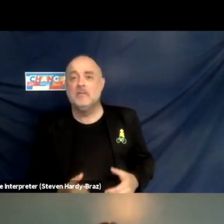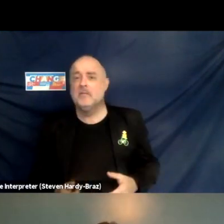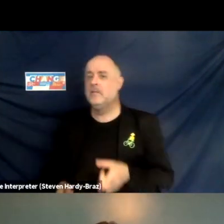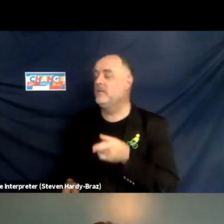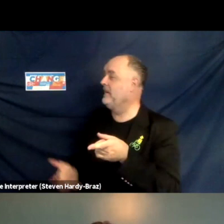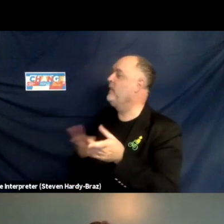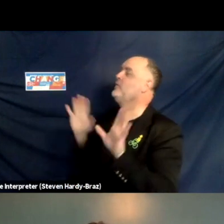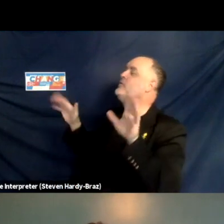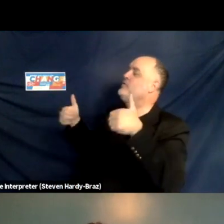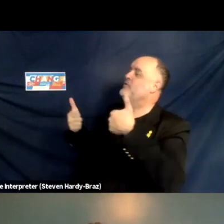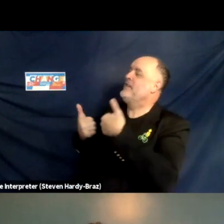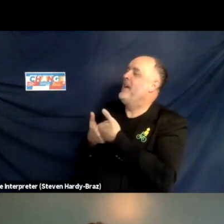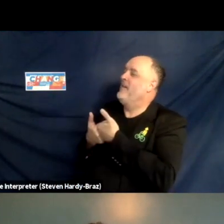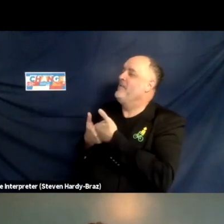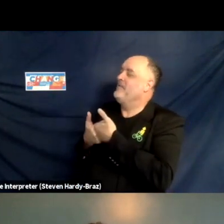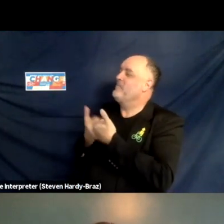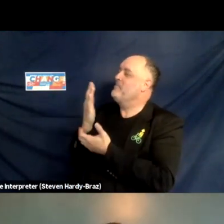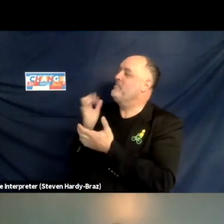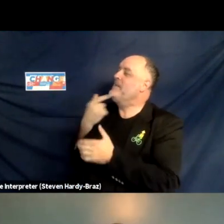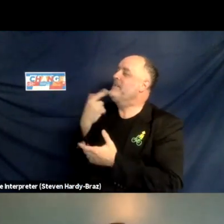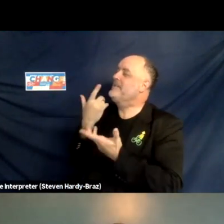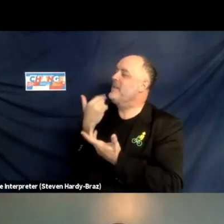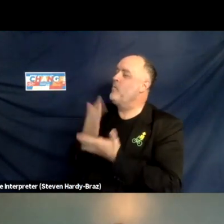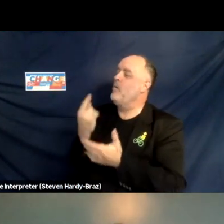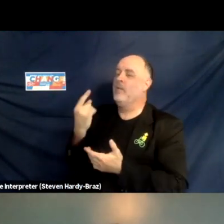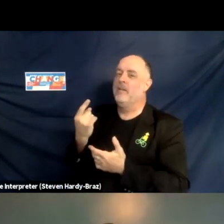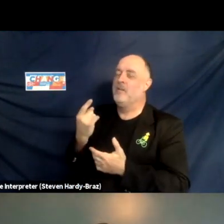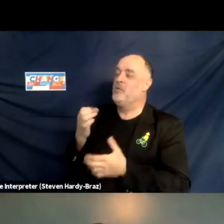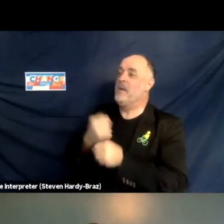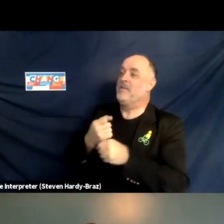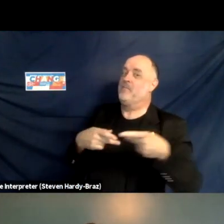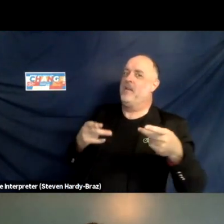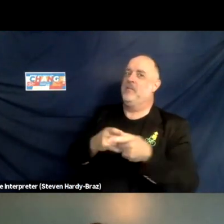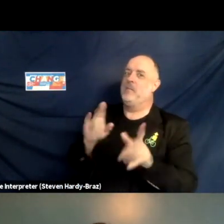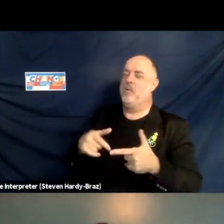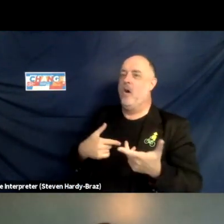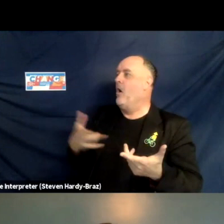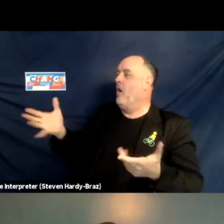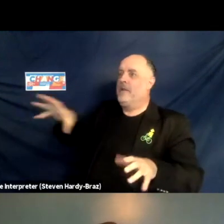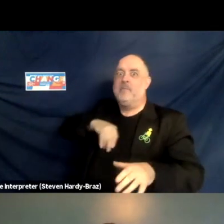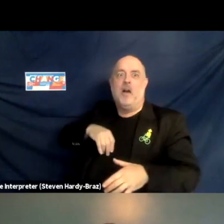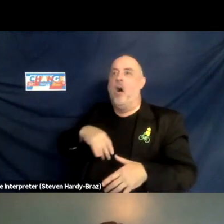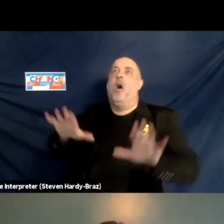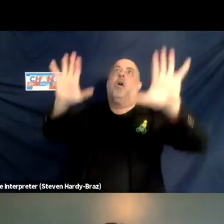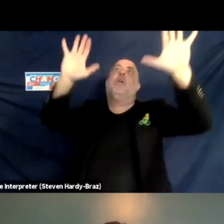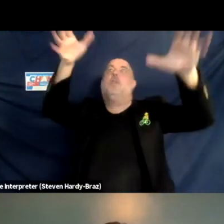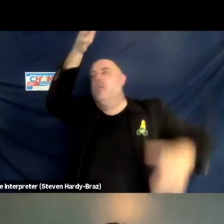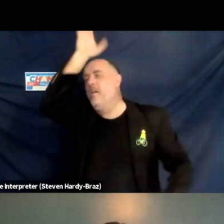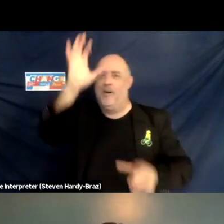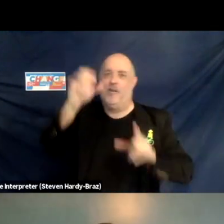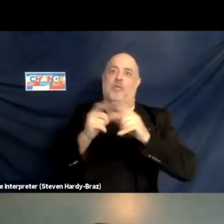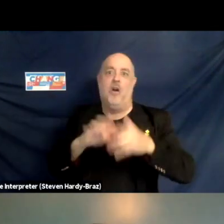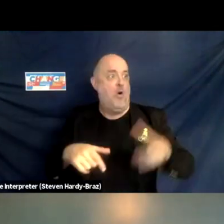here's the challenge of like mentioning someone or some place. When you mention a place, people take it as the gospel and they want to say, well, he